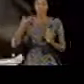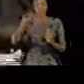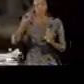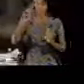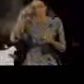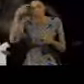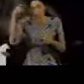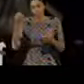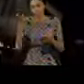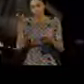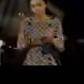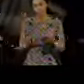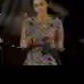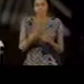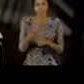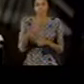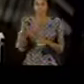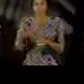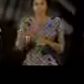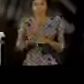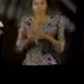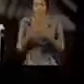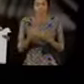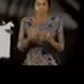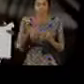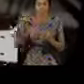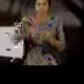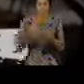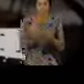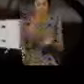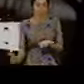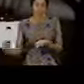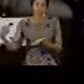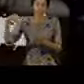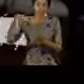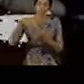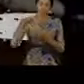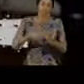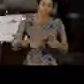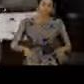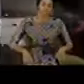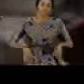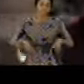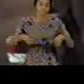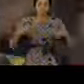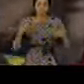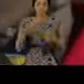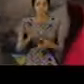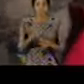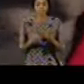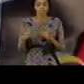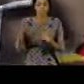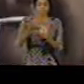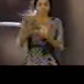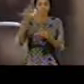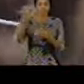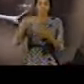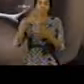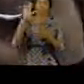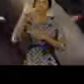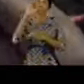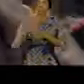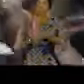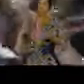is just a doorway into resurrection life. If I join you in